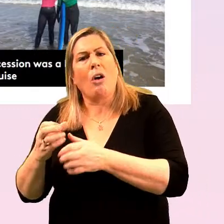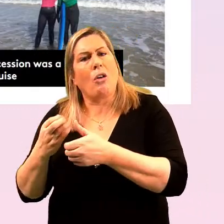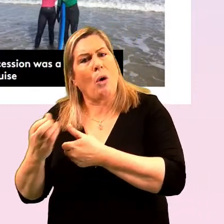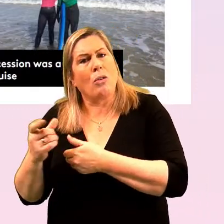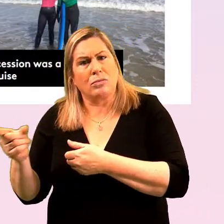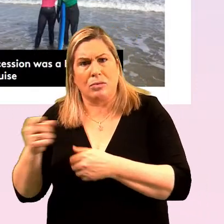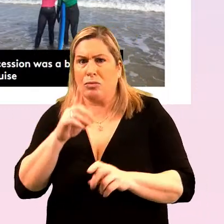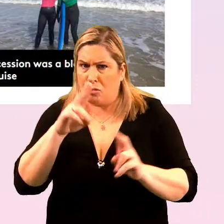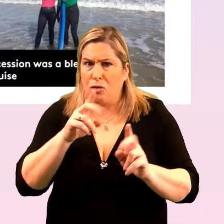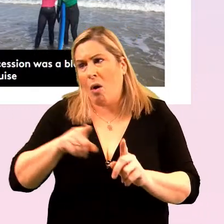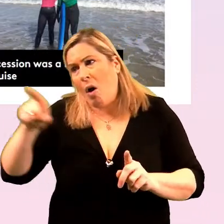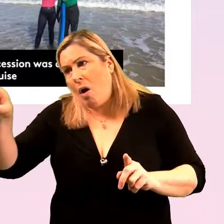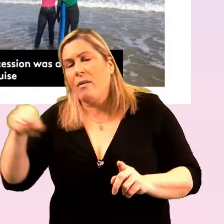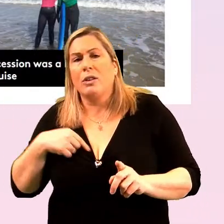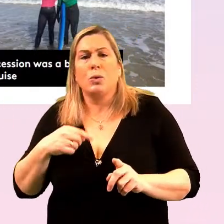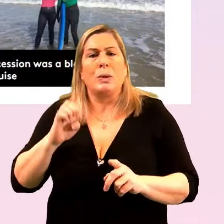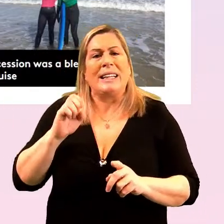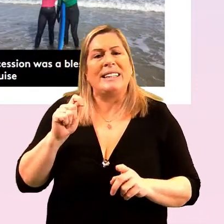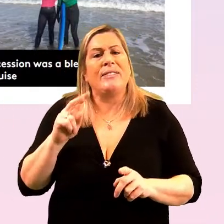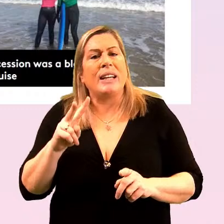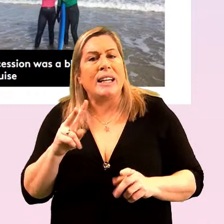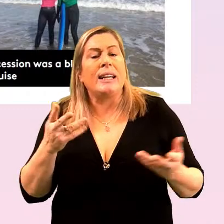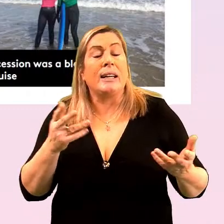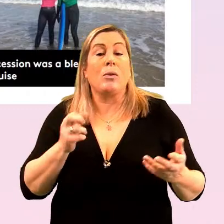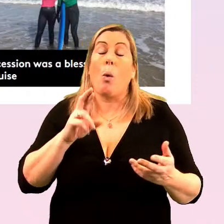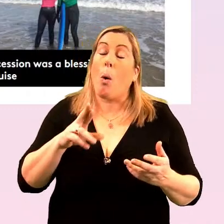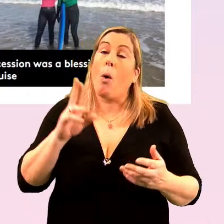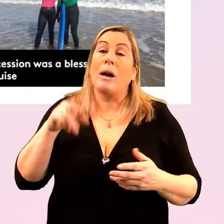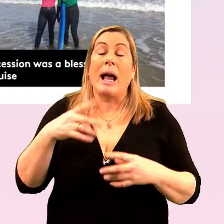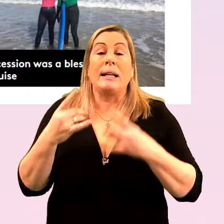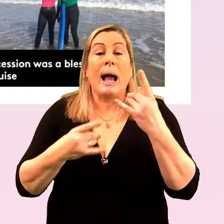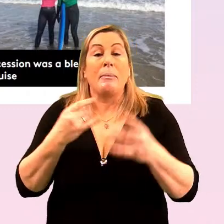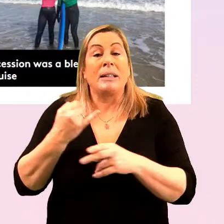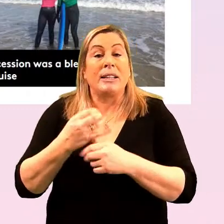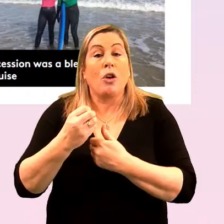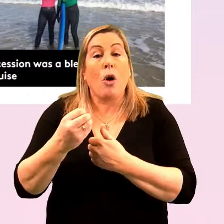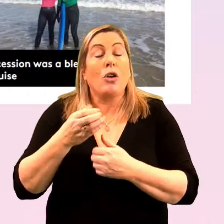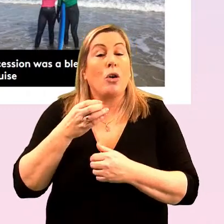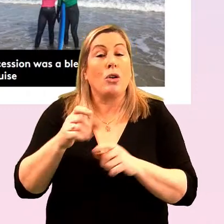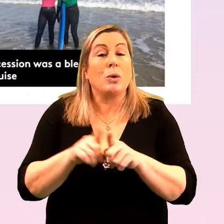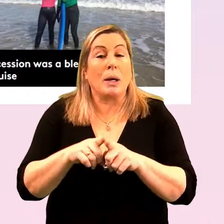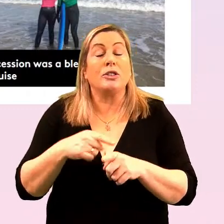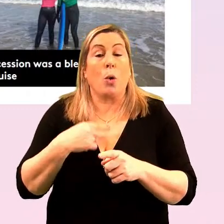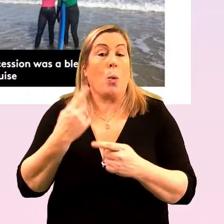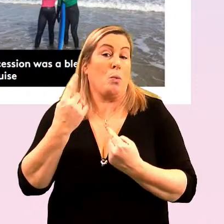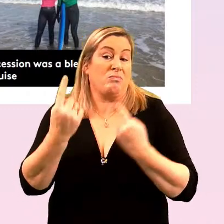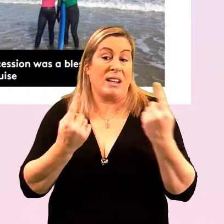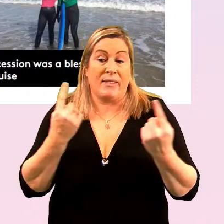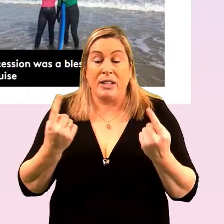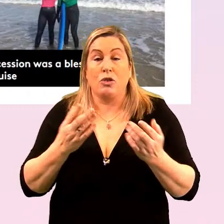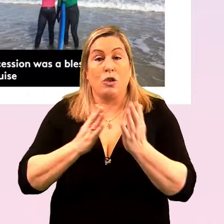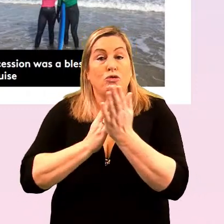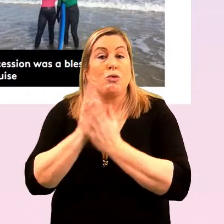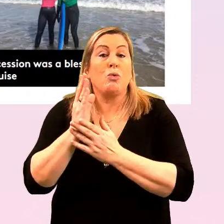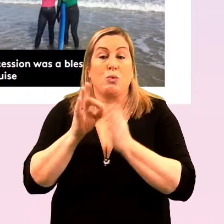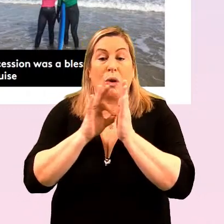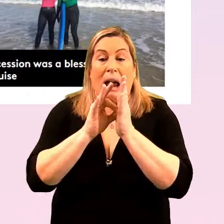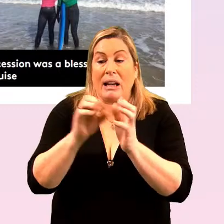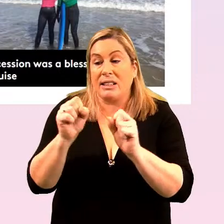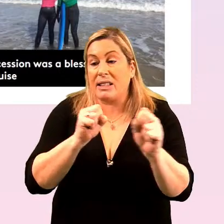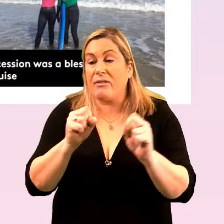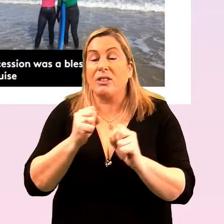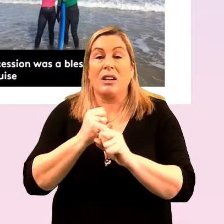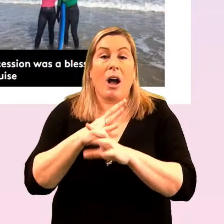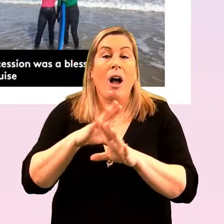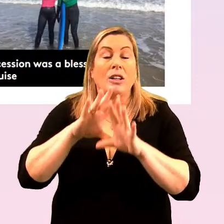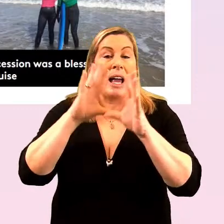Why don't you talk to the ETV? Or it can happen in reverse as well. So an individual, maybe through the guidance service, and all of the education and